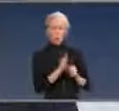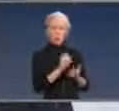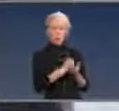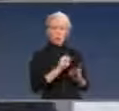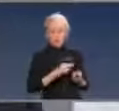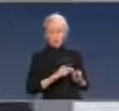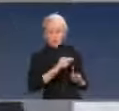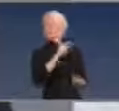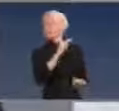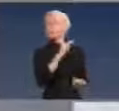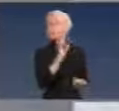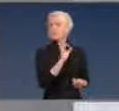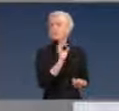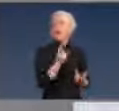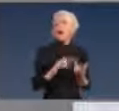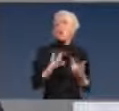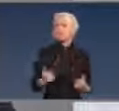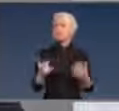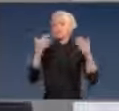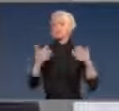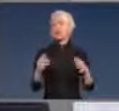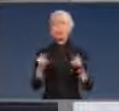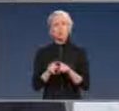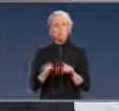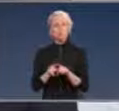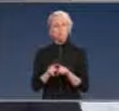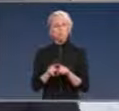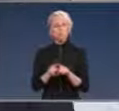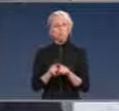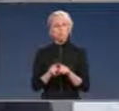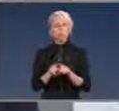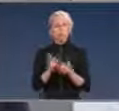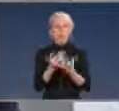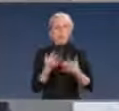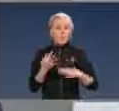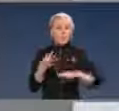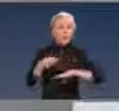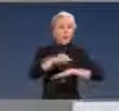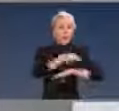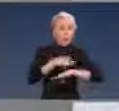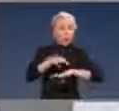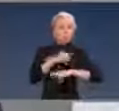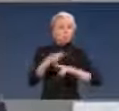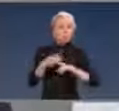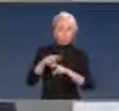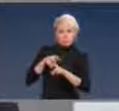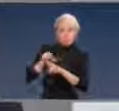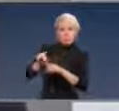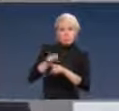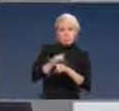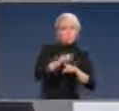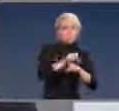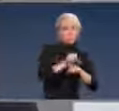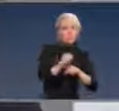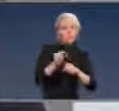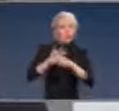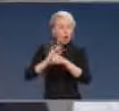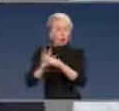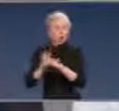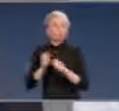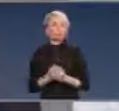but how quickly cases are being identified, contacts are made, isolated, tracing done for